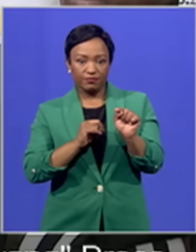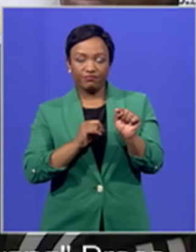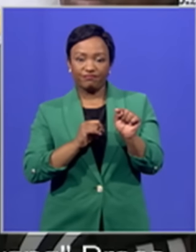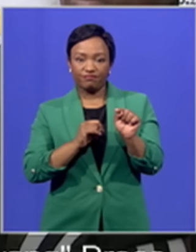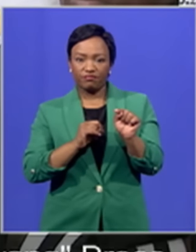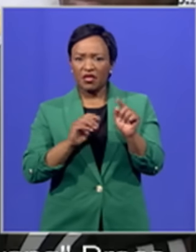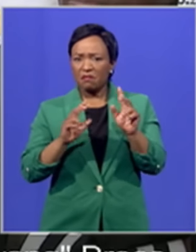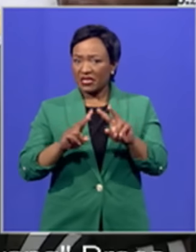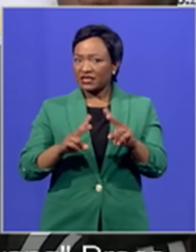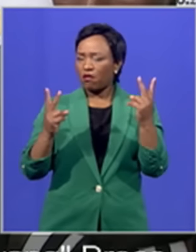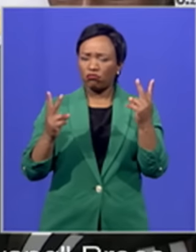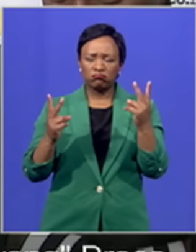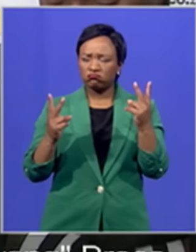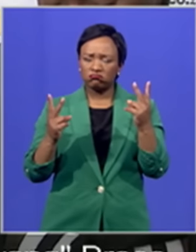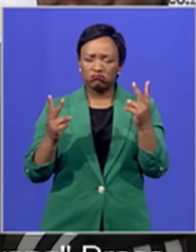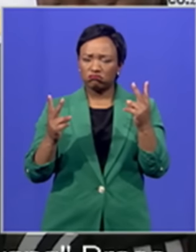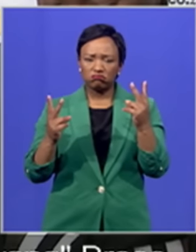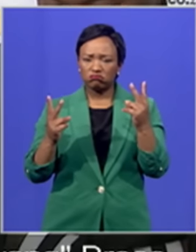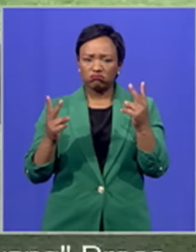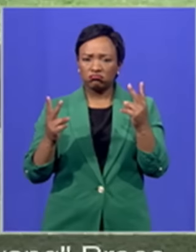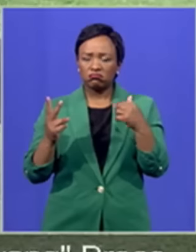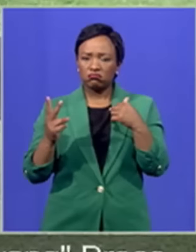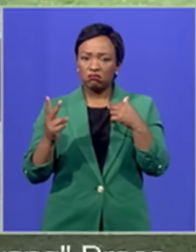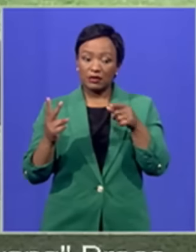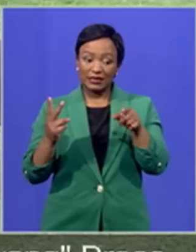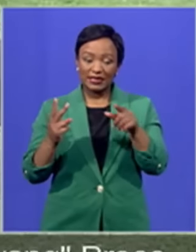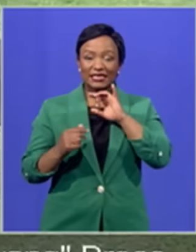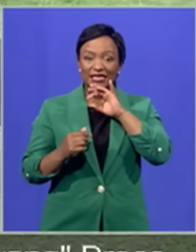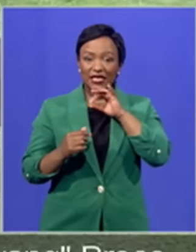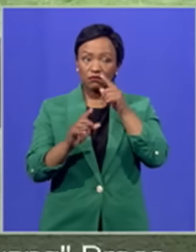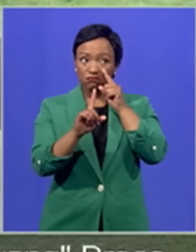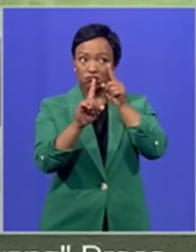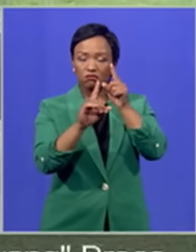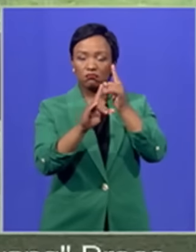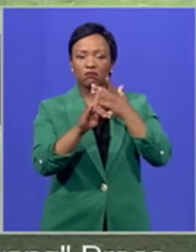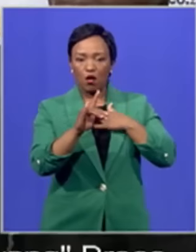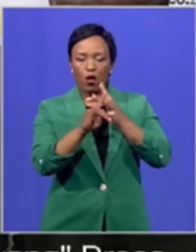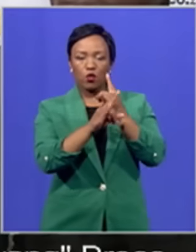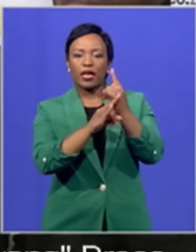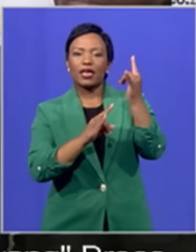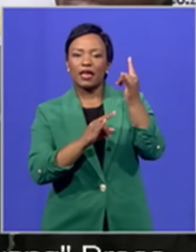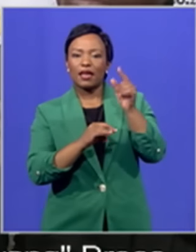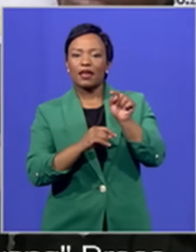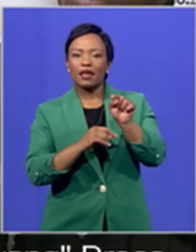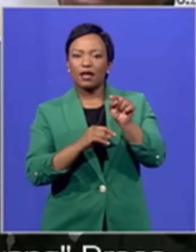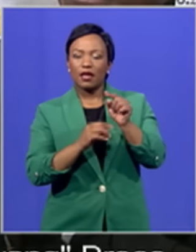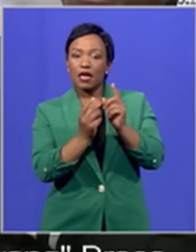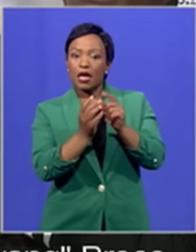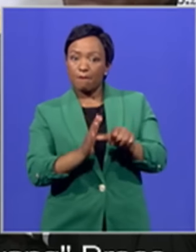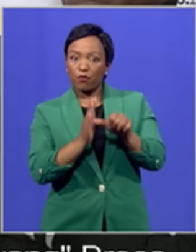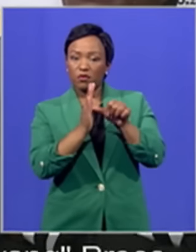different for this game. I want to win on Saturday. Why I want to win? First of all, it's important for our ranking.